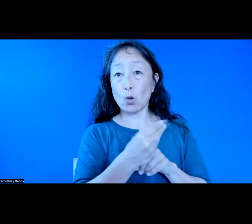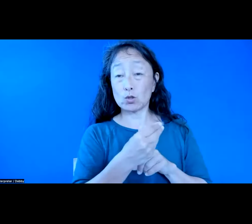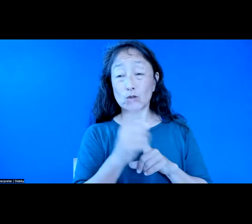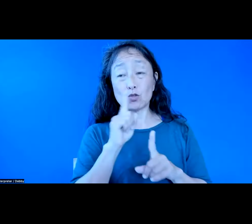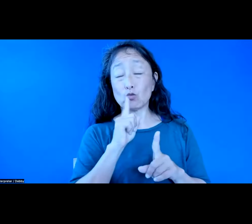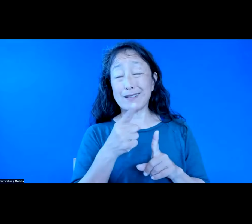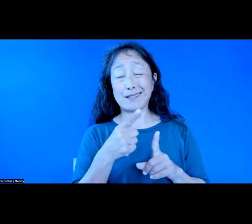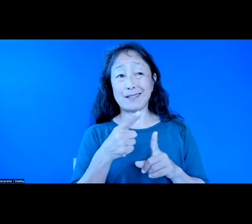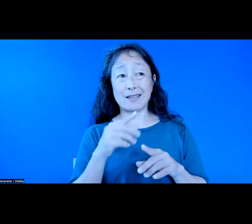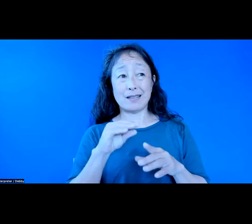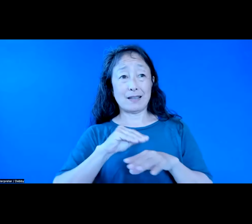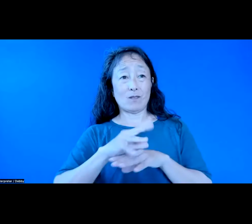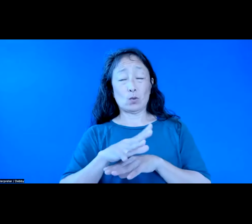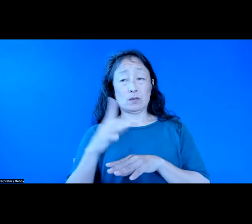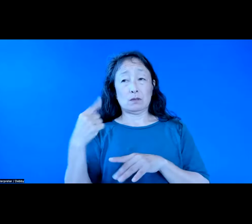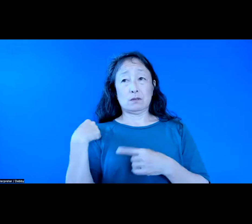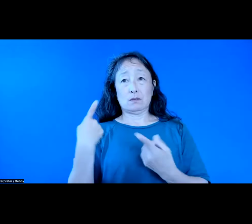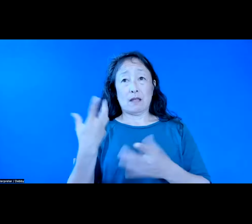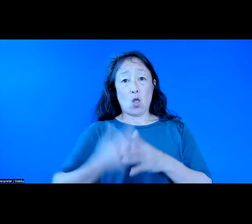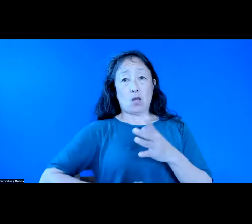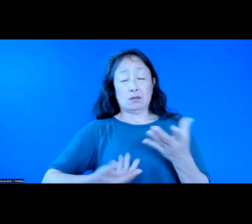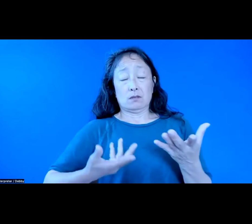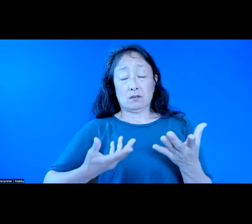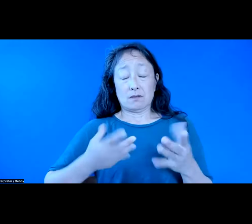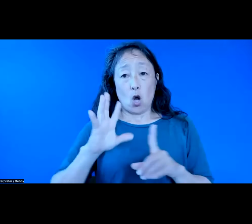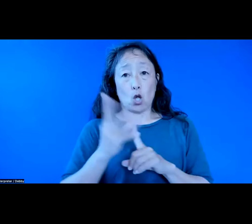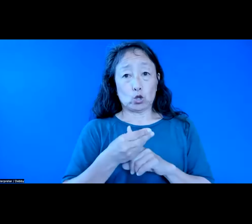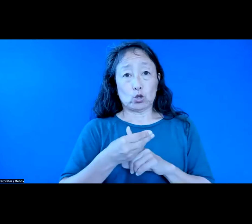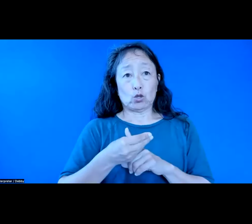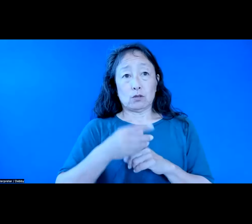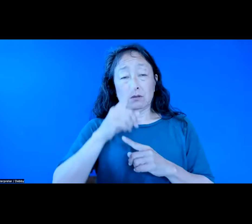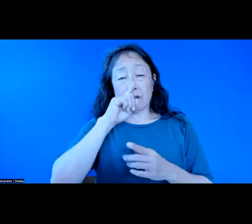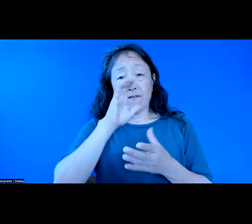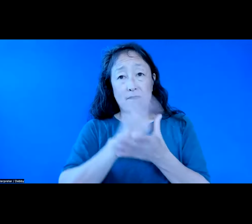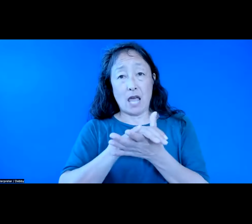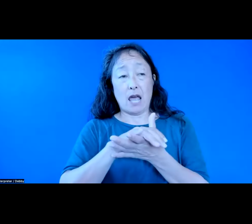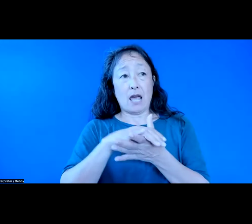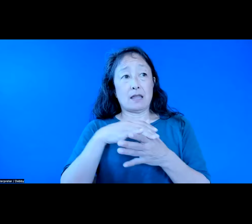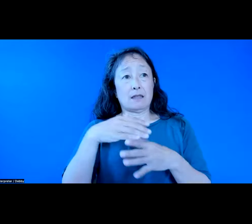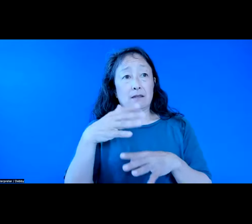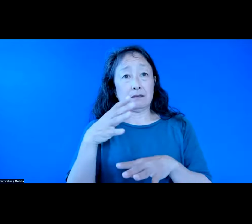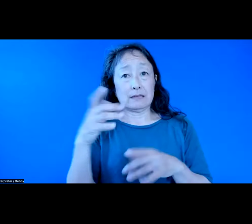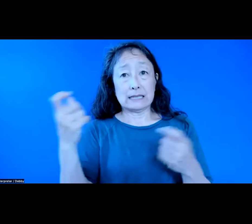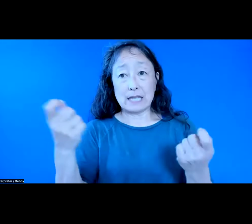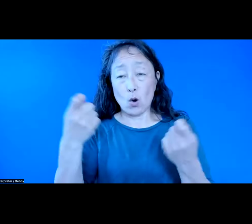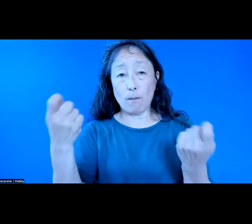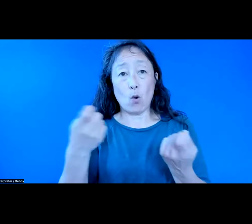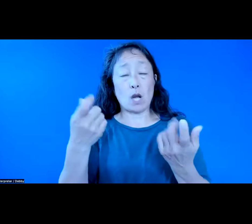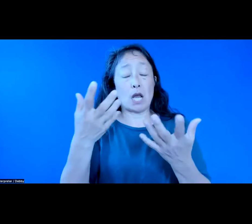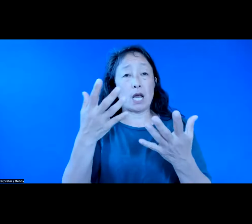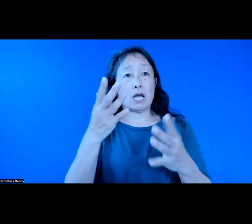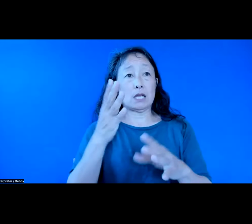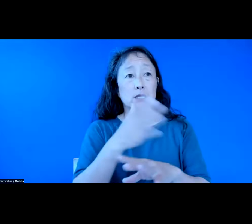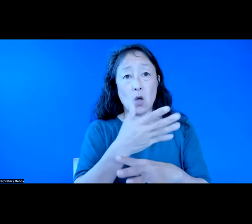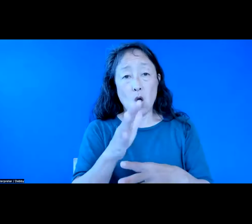of culture, faith, ceremony, language, songs, indigeneity in general, being raised in like suburbia